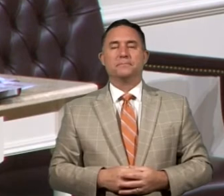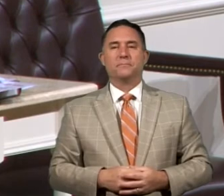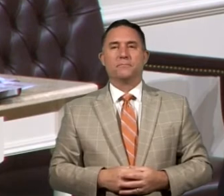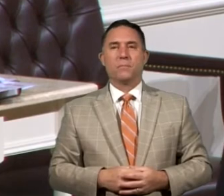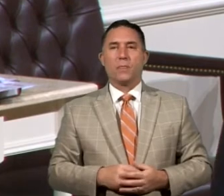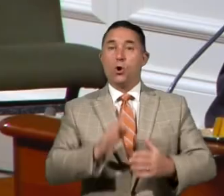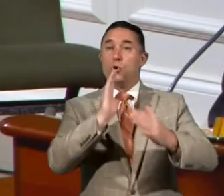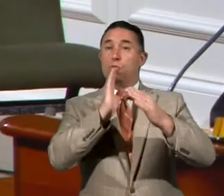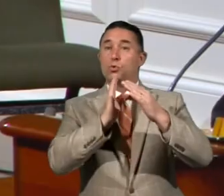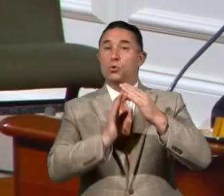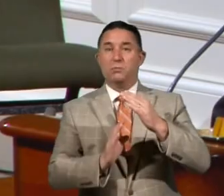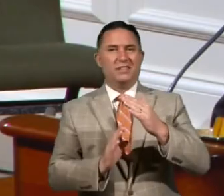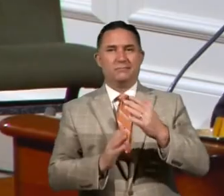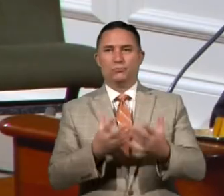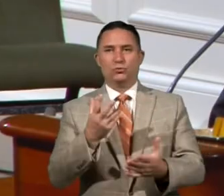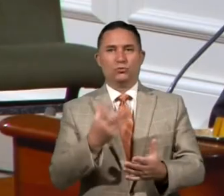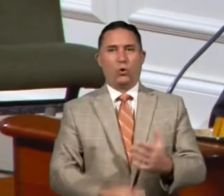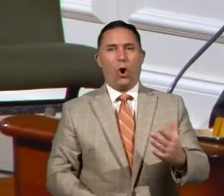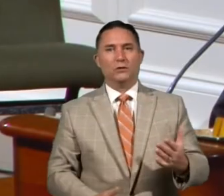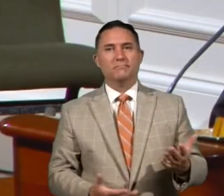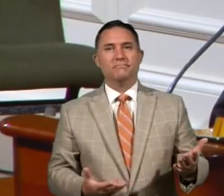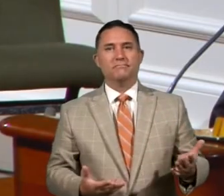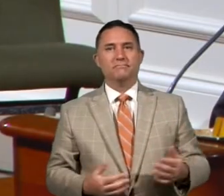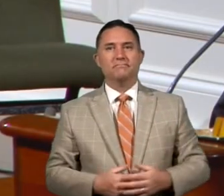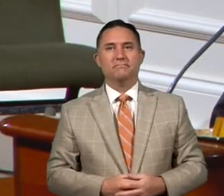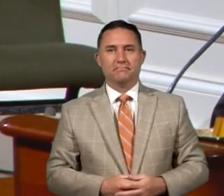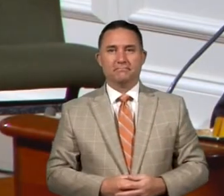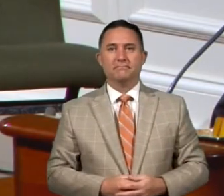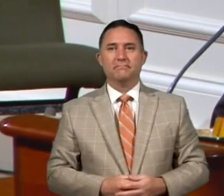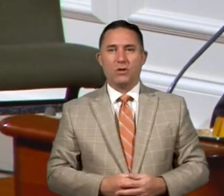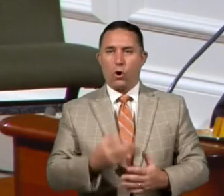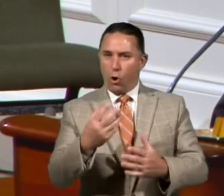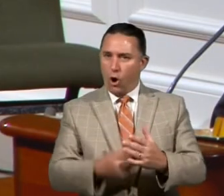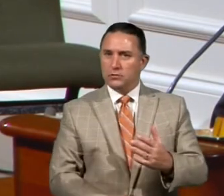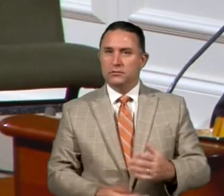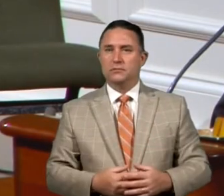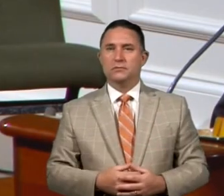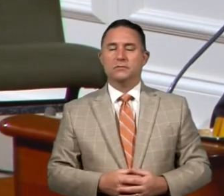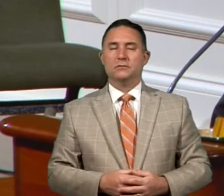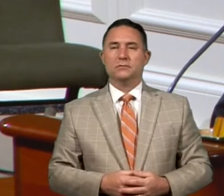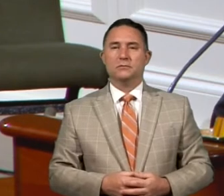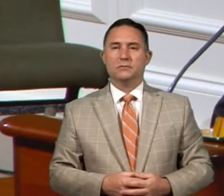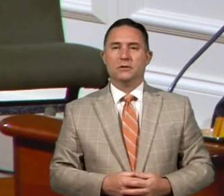And humility is just gone. Just